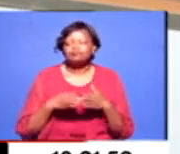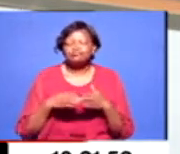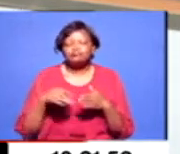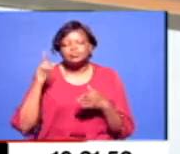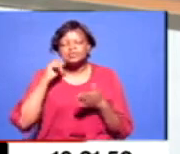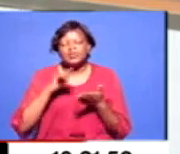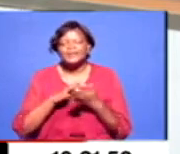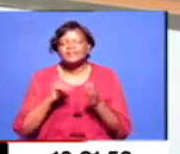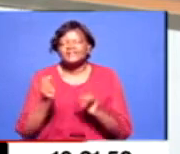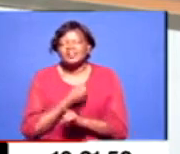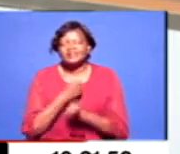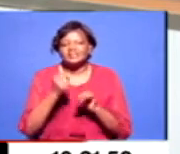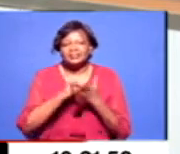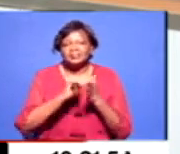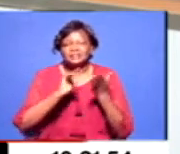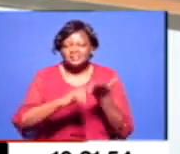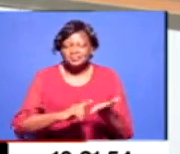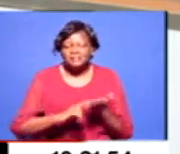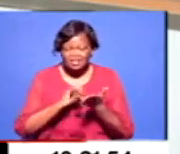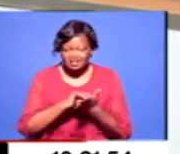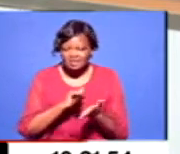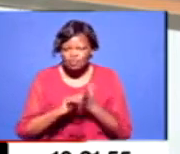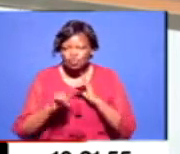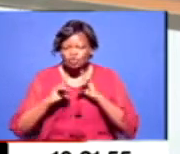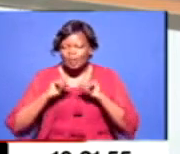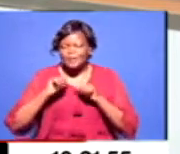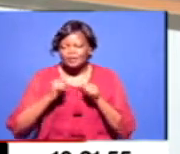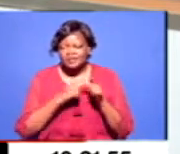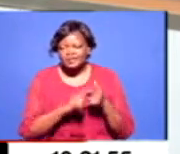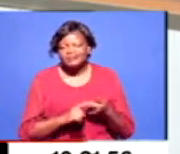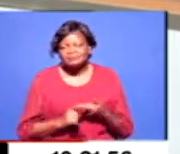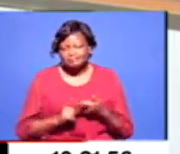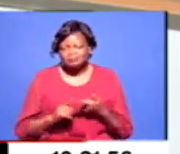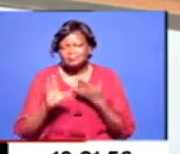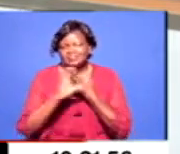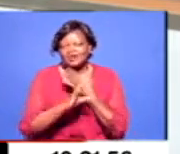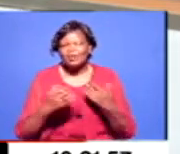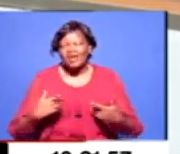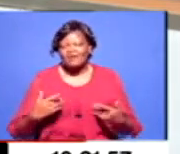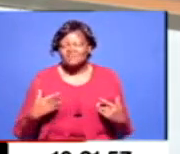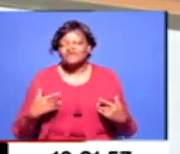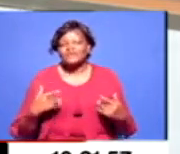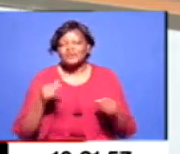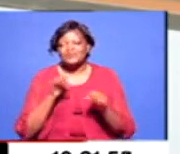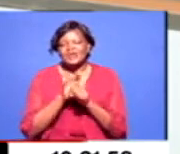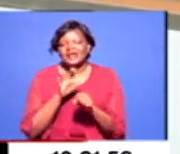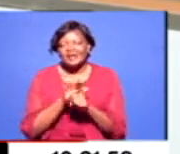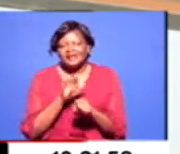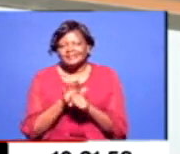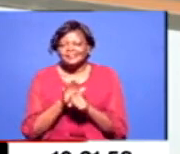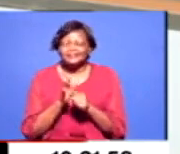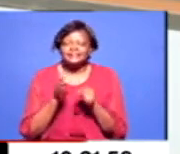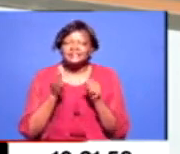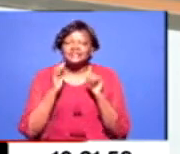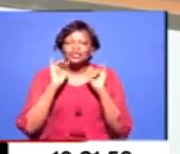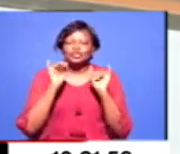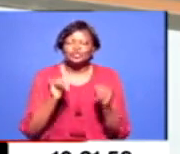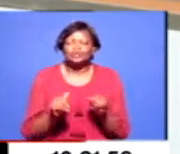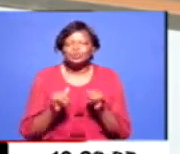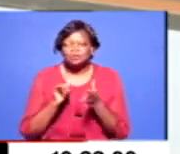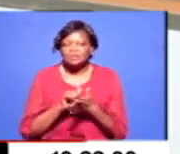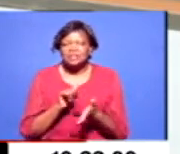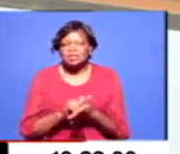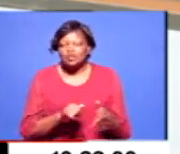That is a discussion that we are going to be looking at. Of course, in the country, there are a number of news making headlines that we are